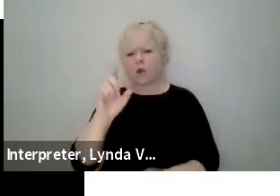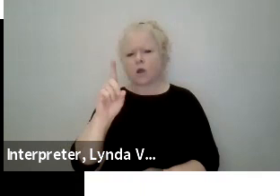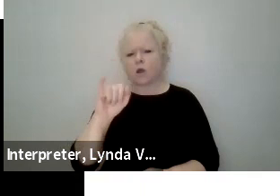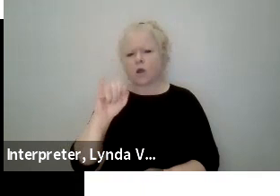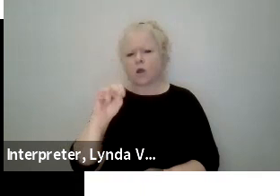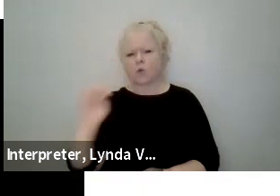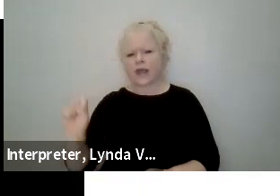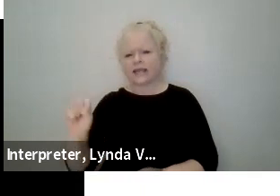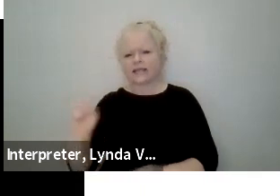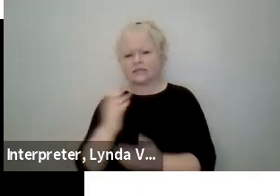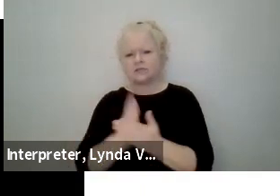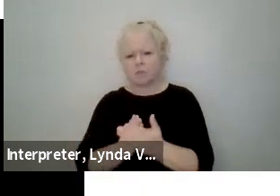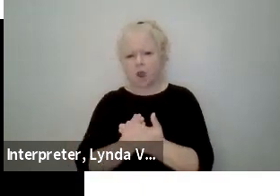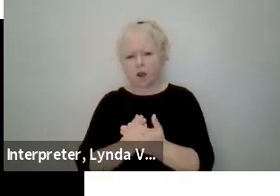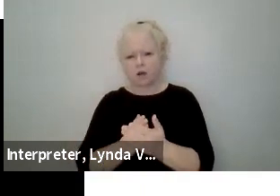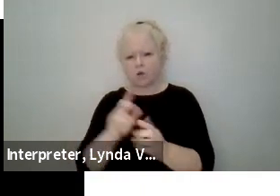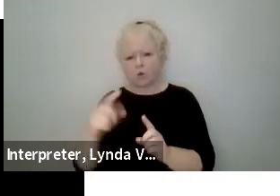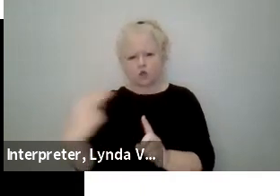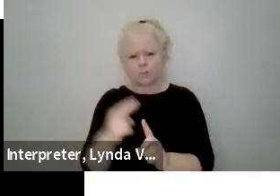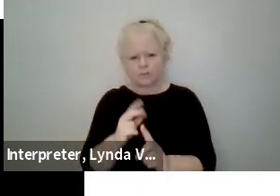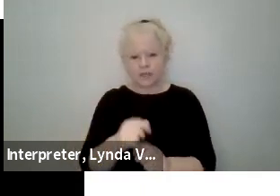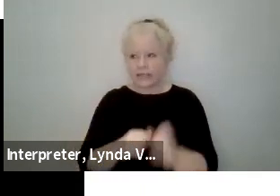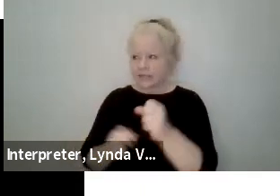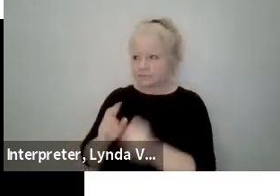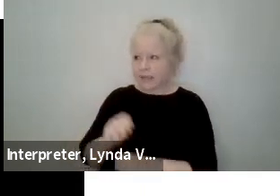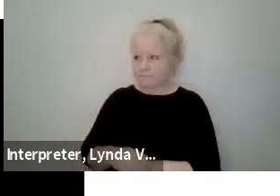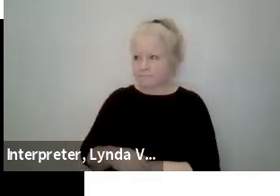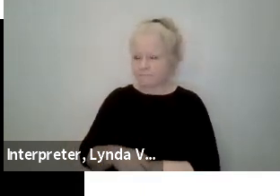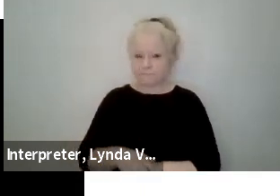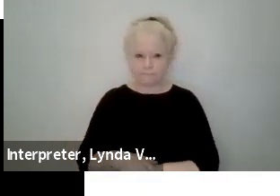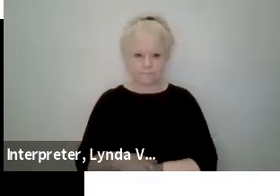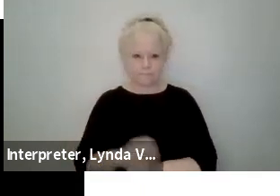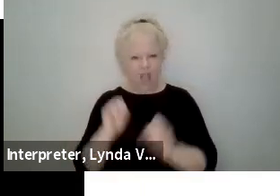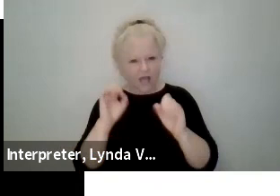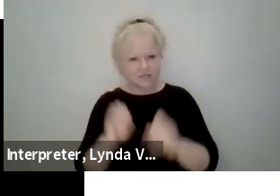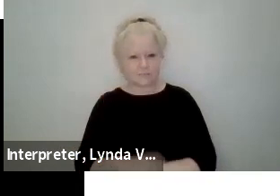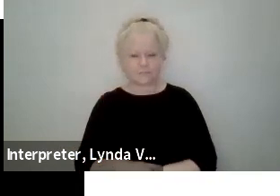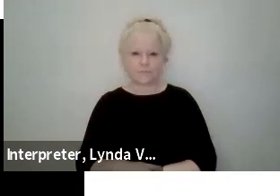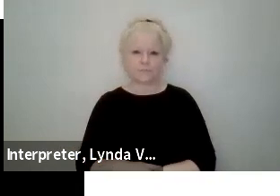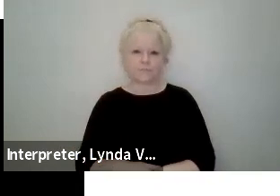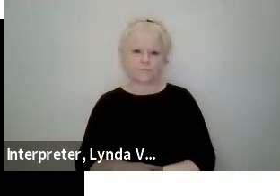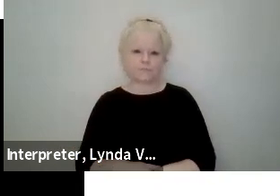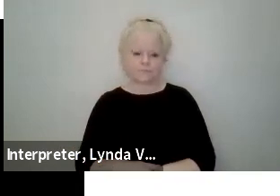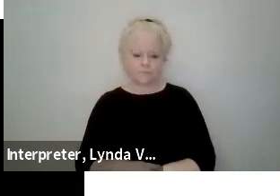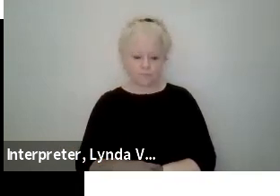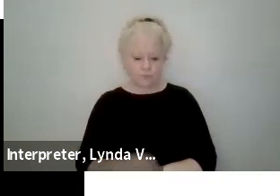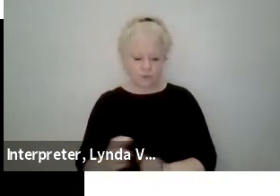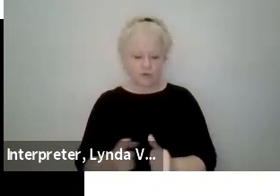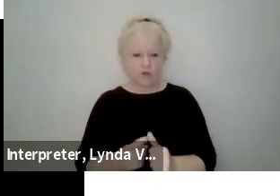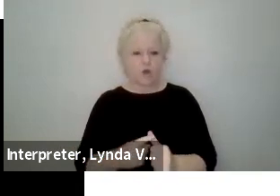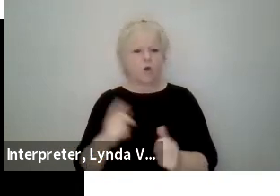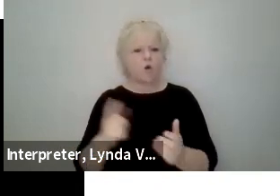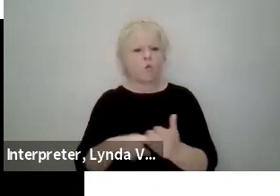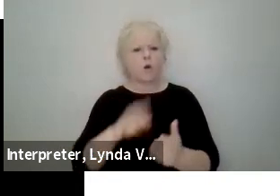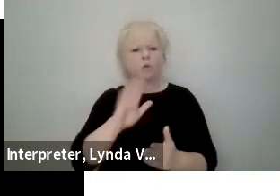get your take on it. Is that okay? Yes, ma'am. All right, awesome. So the first question I have for you is, what was